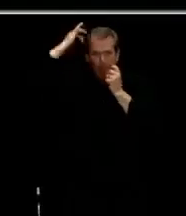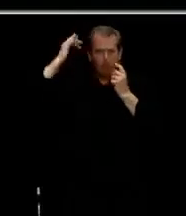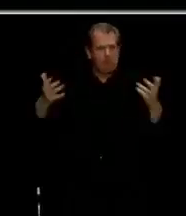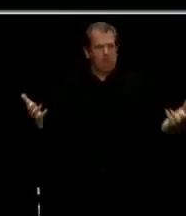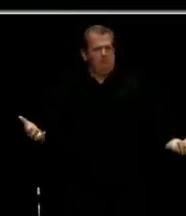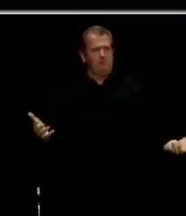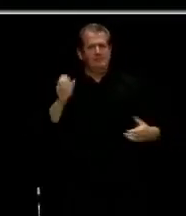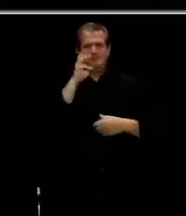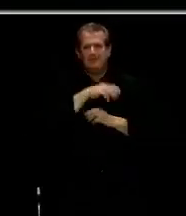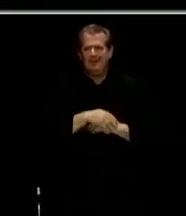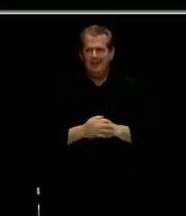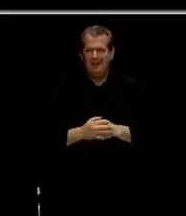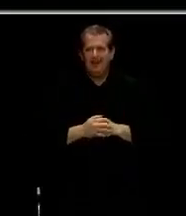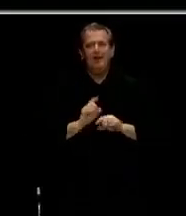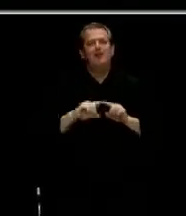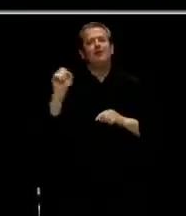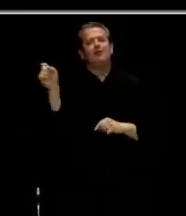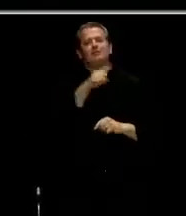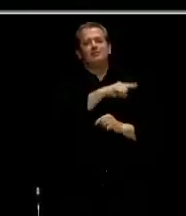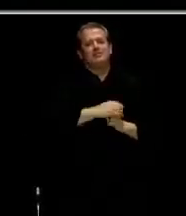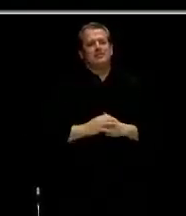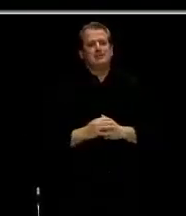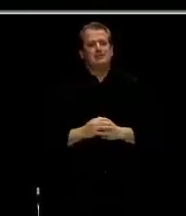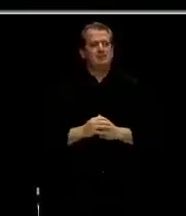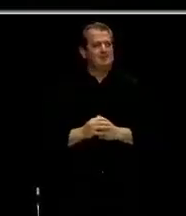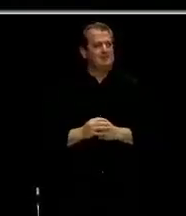right? But let me ask you this.